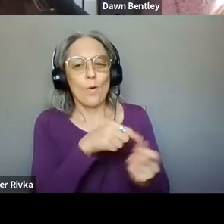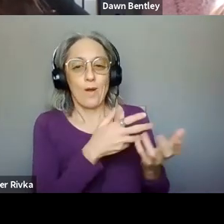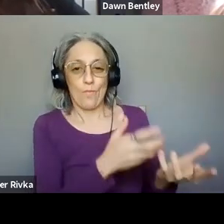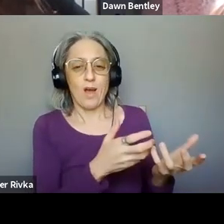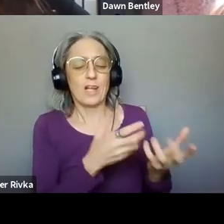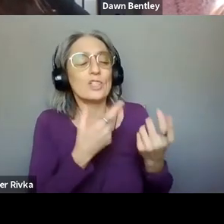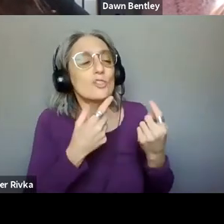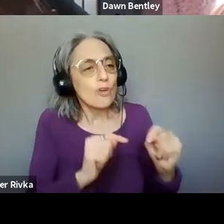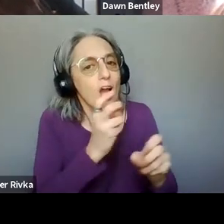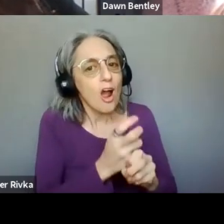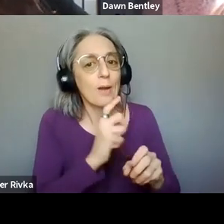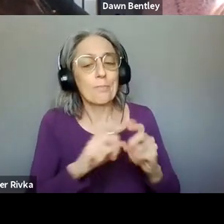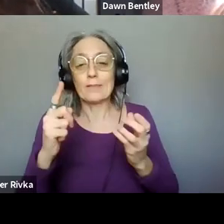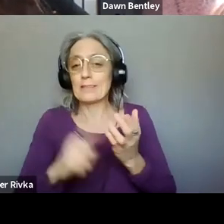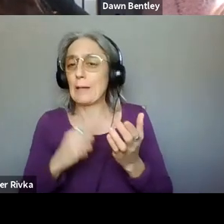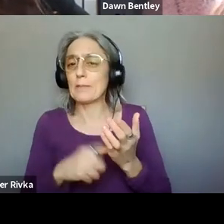possibly do that.